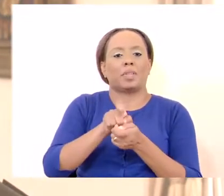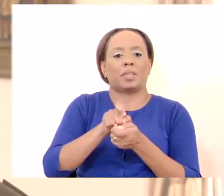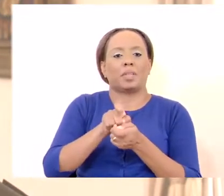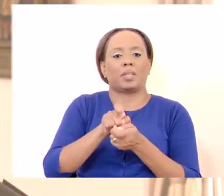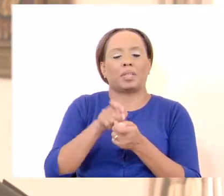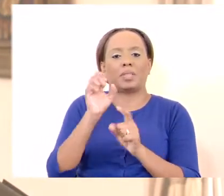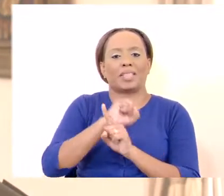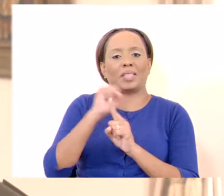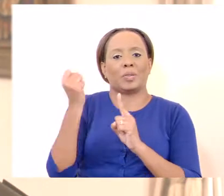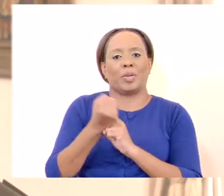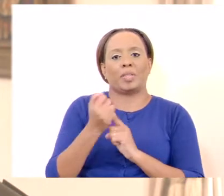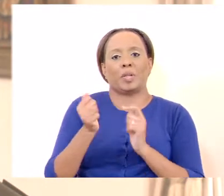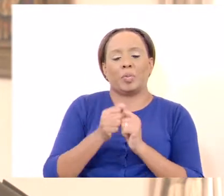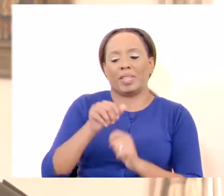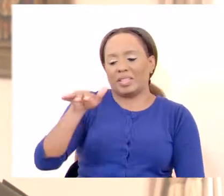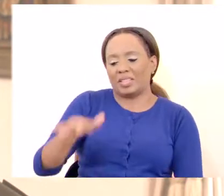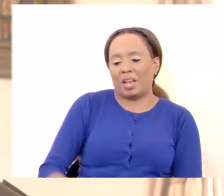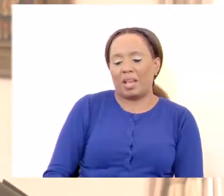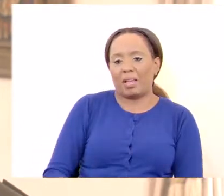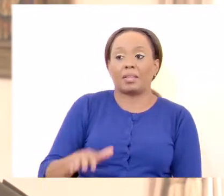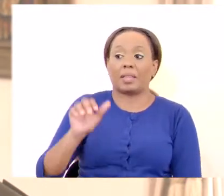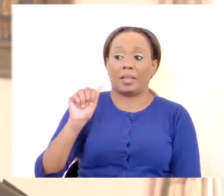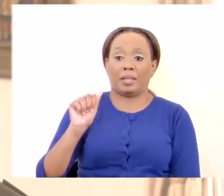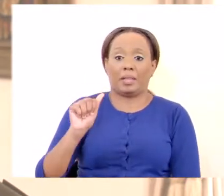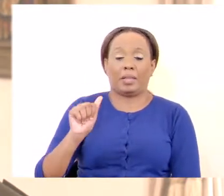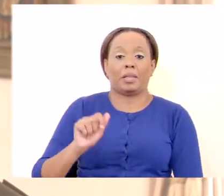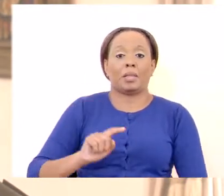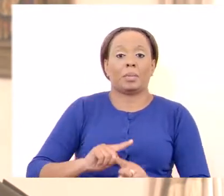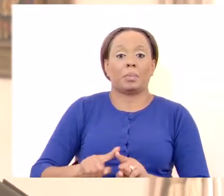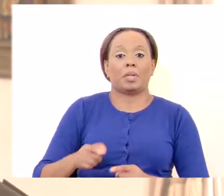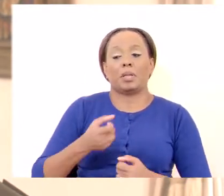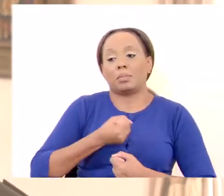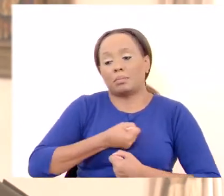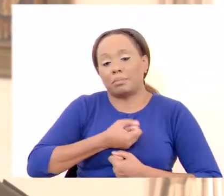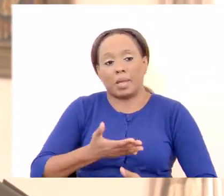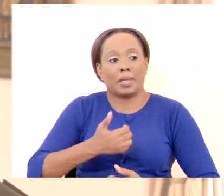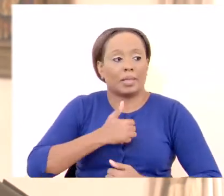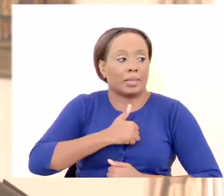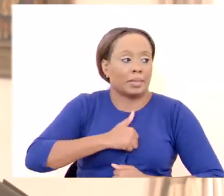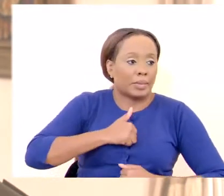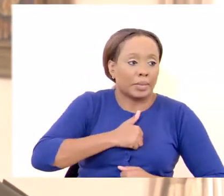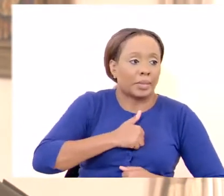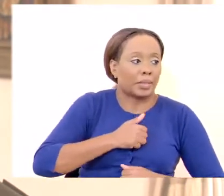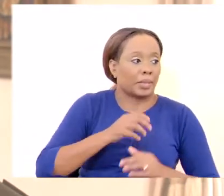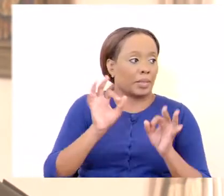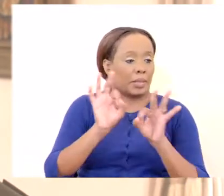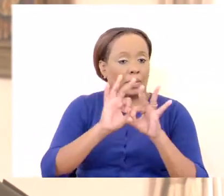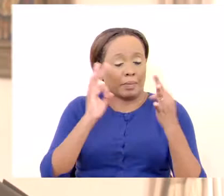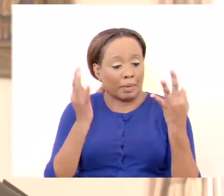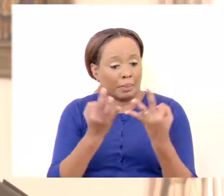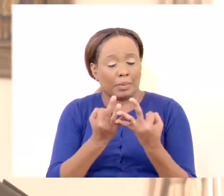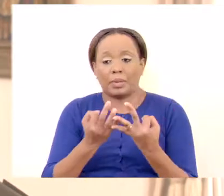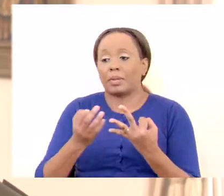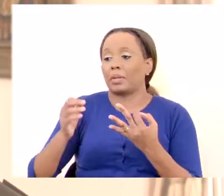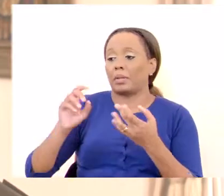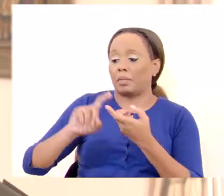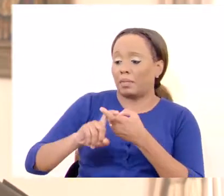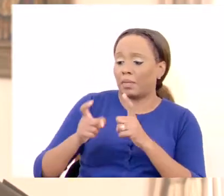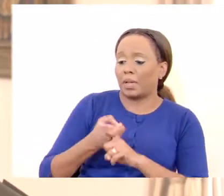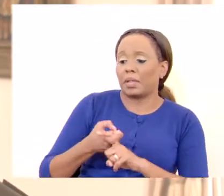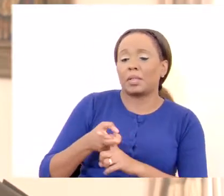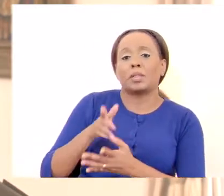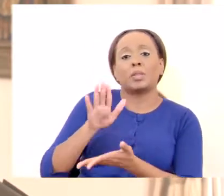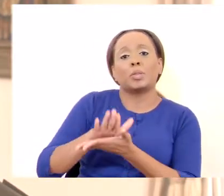we extend sympathy to her family, her friends, her school colleagues,